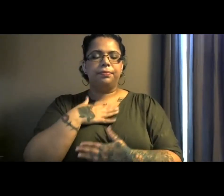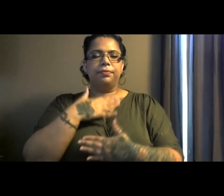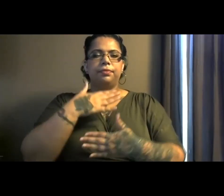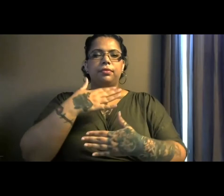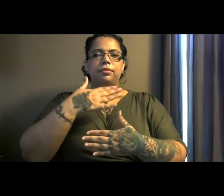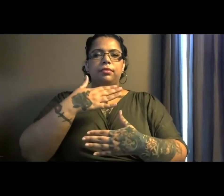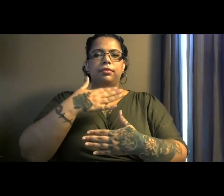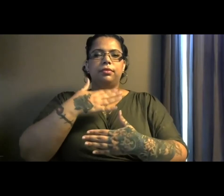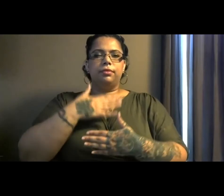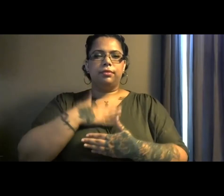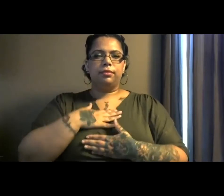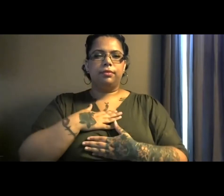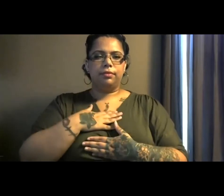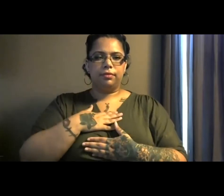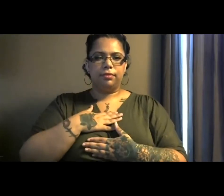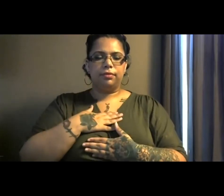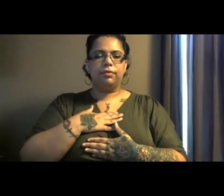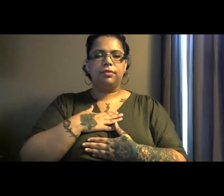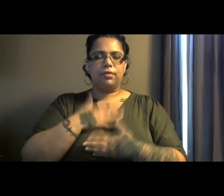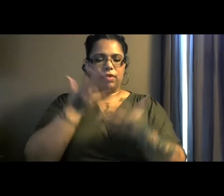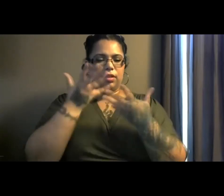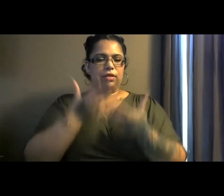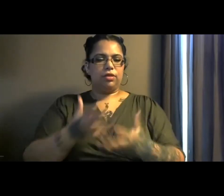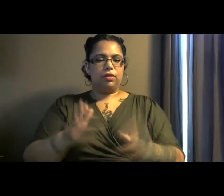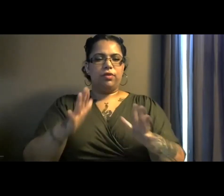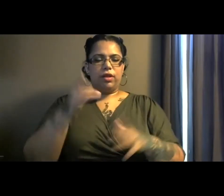it is done unto me.